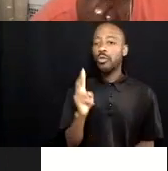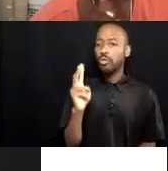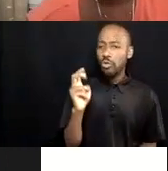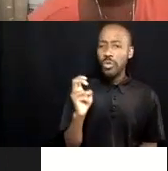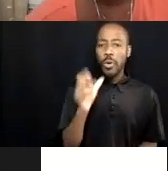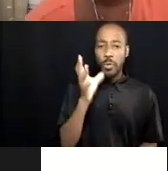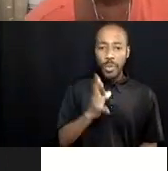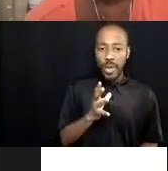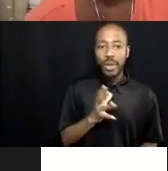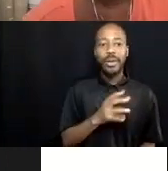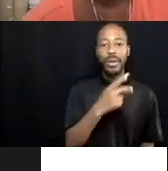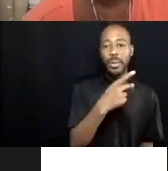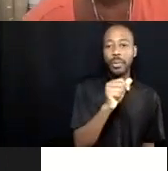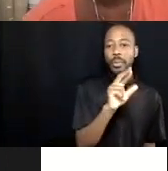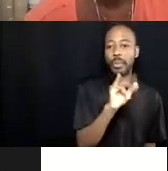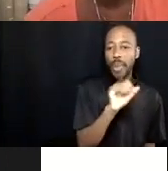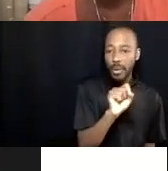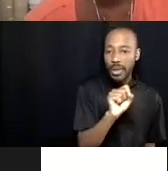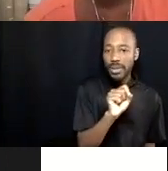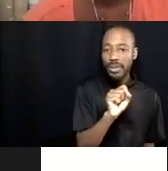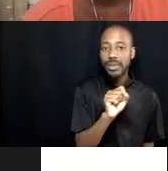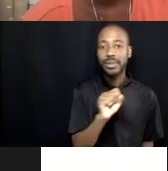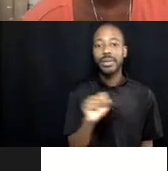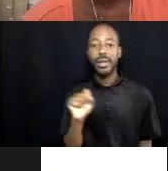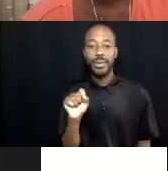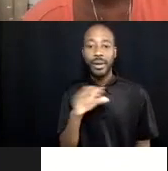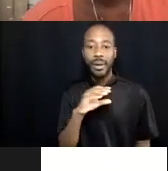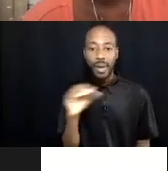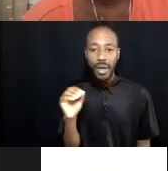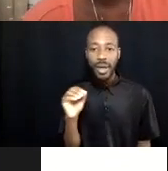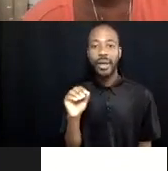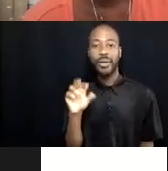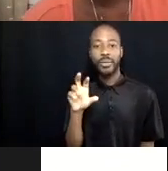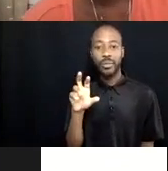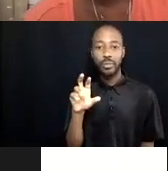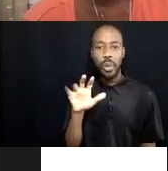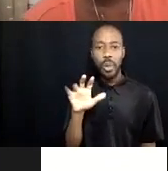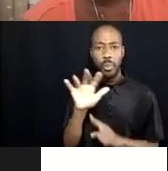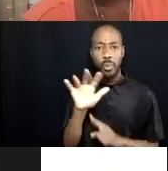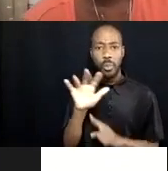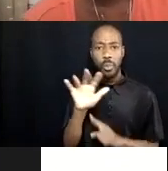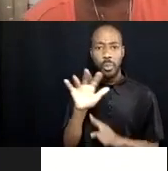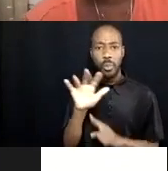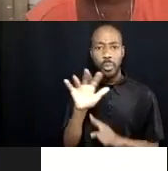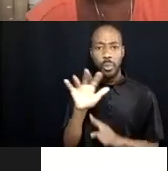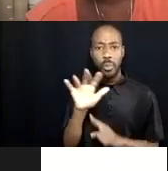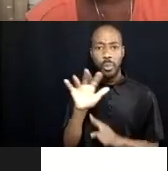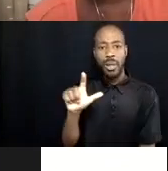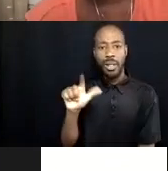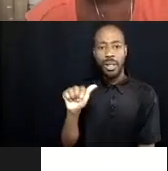is Paris and Relasia Taylor. These women need support for housing as